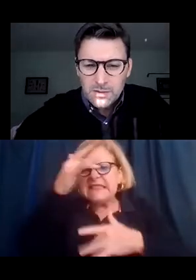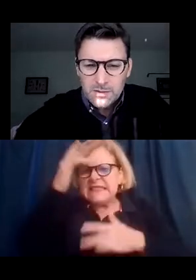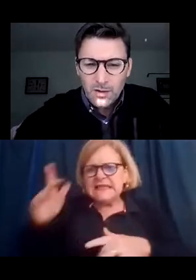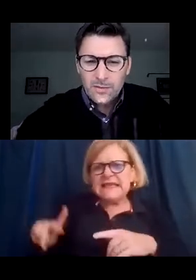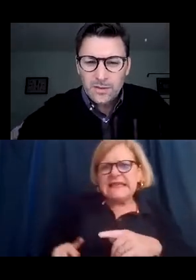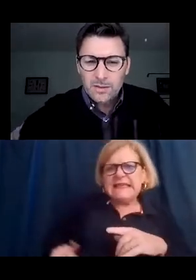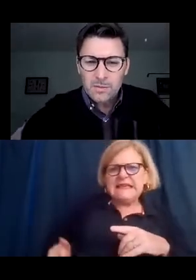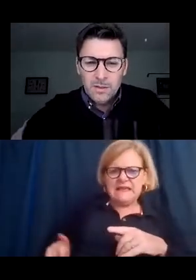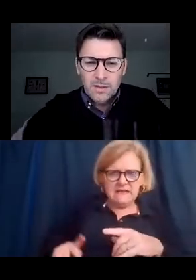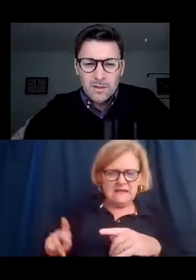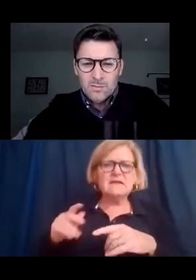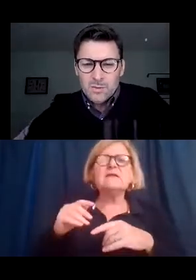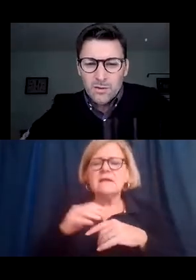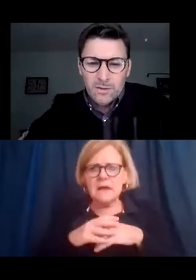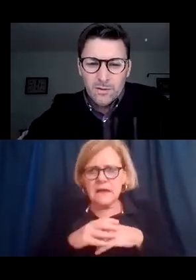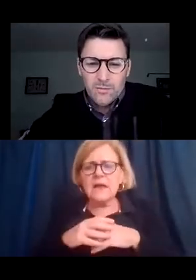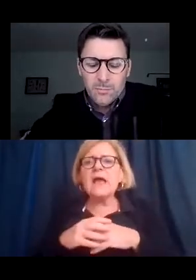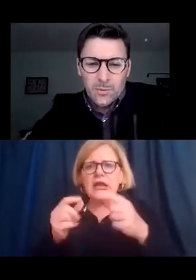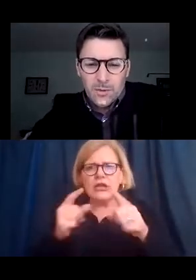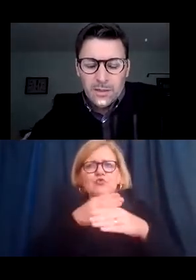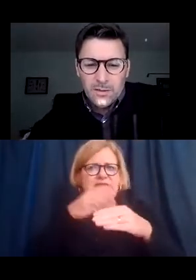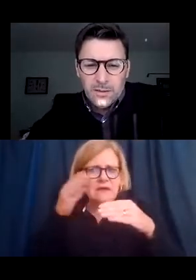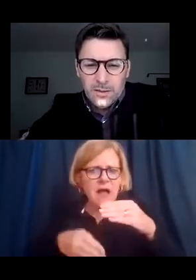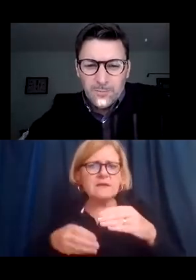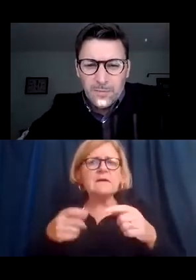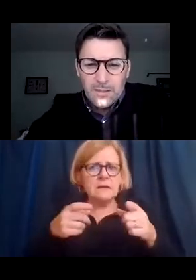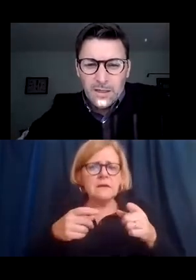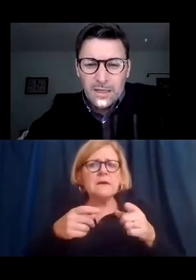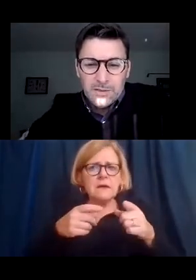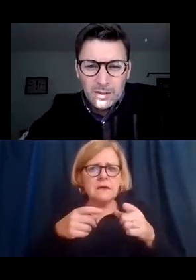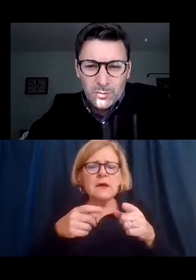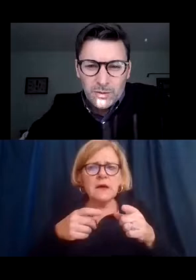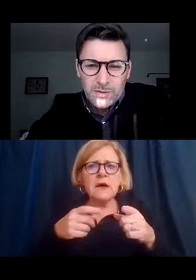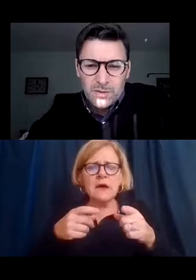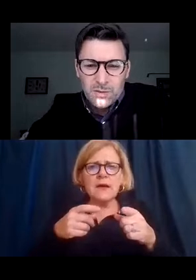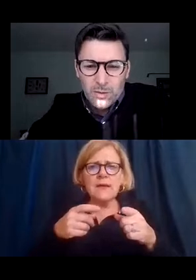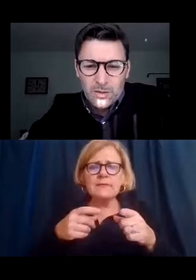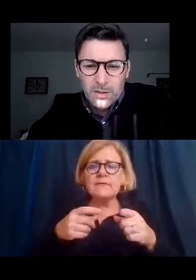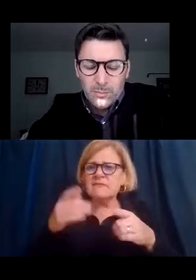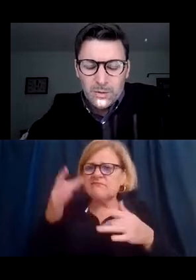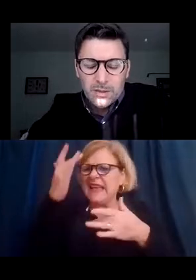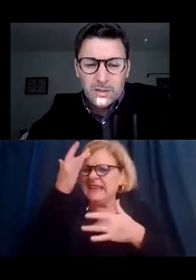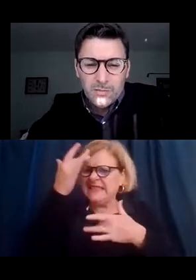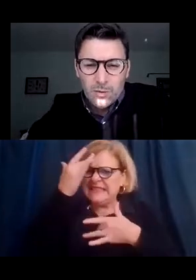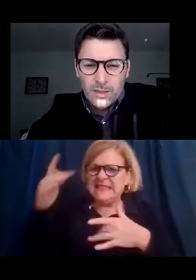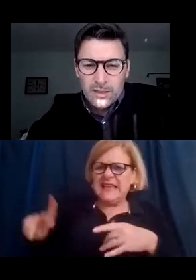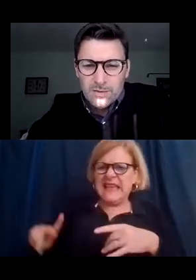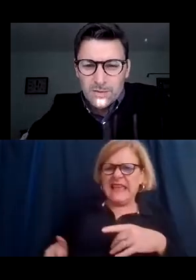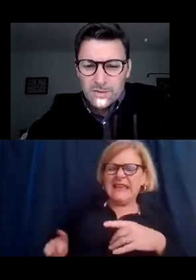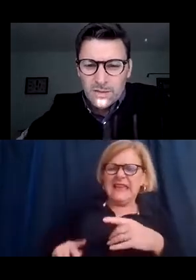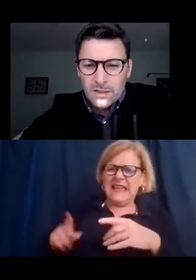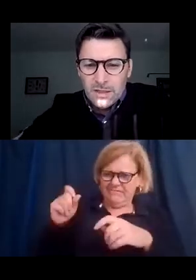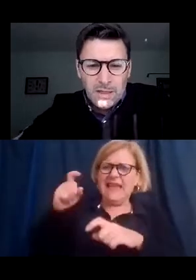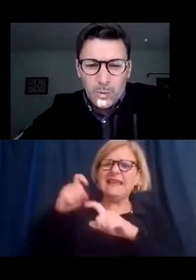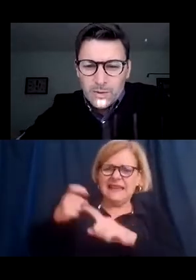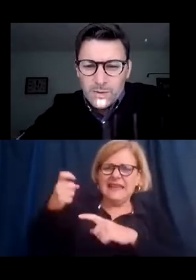kidney disease, and oftentimes as a result of people on end-stage renal disease where they develop the need for